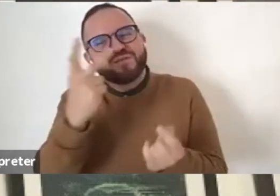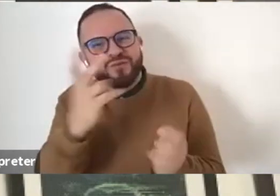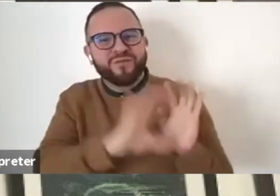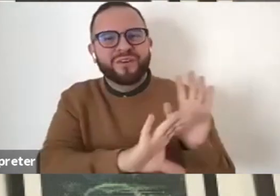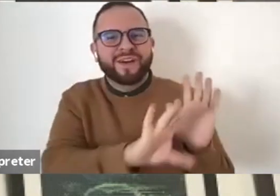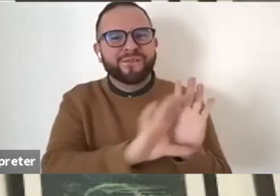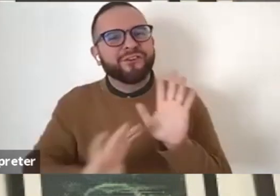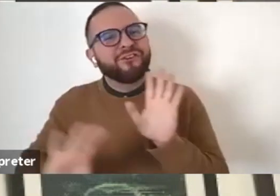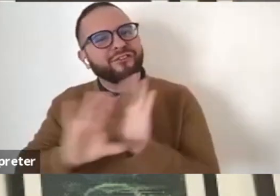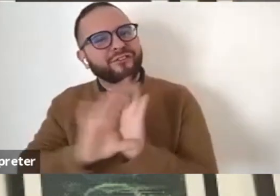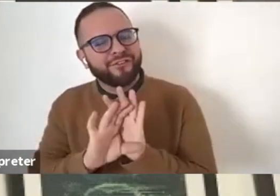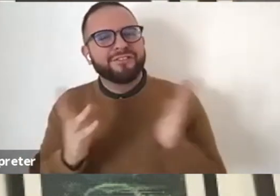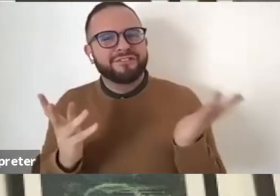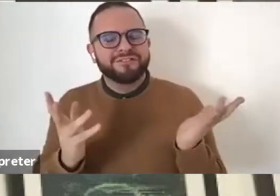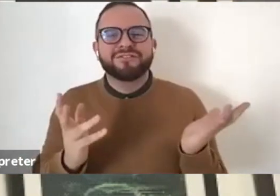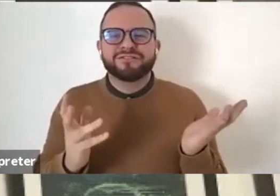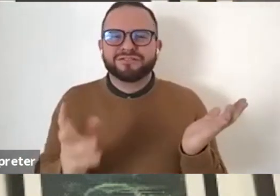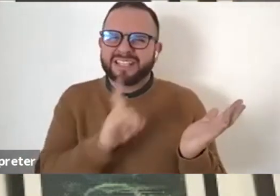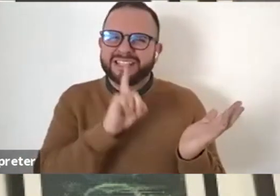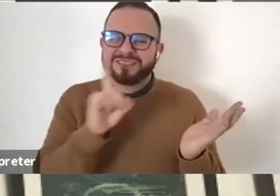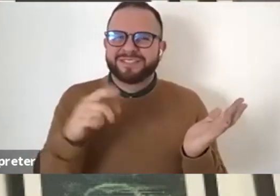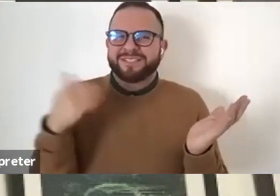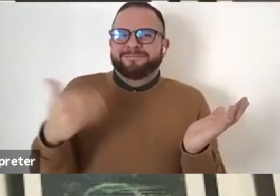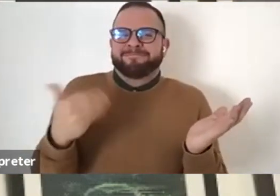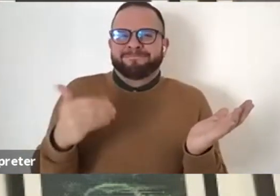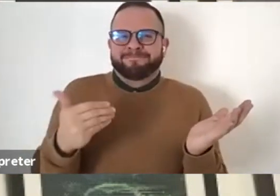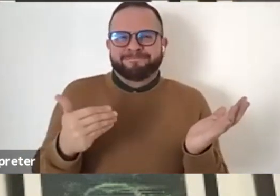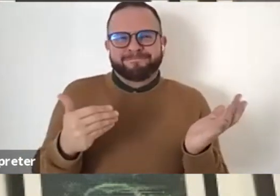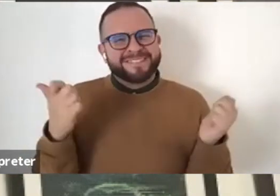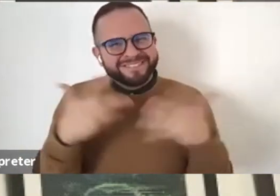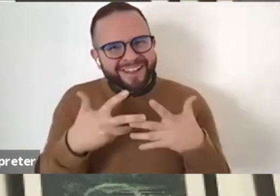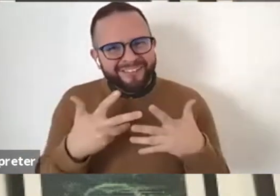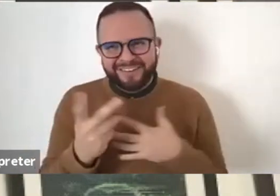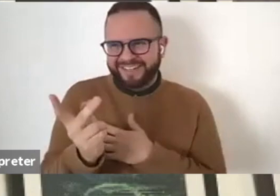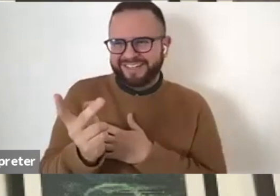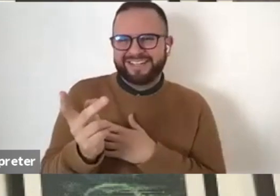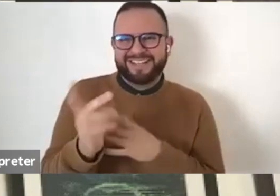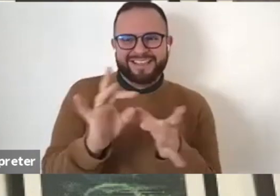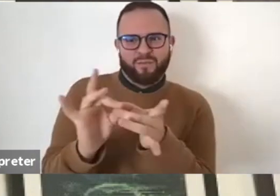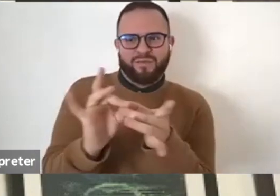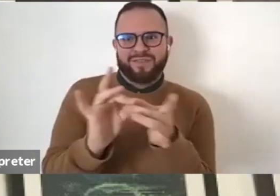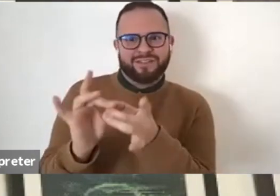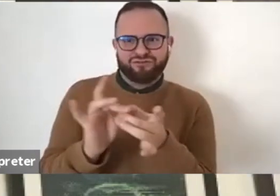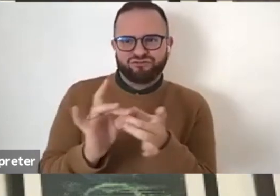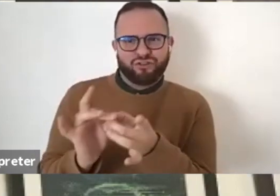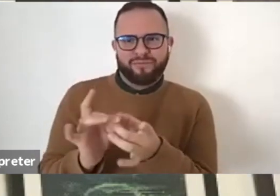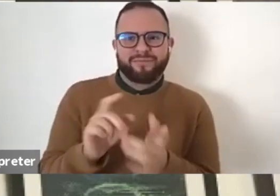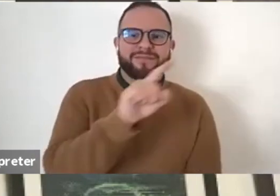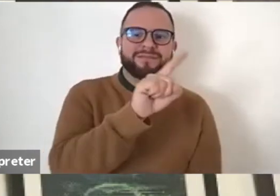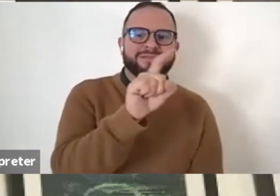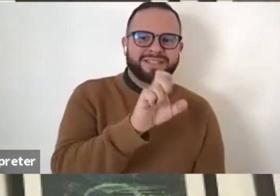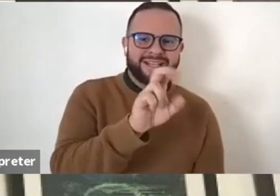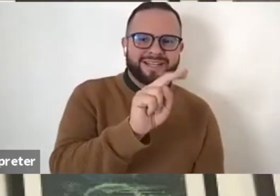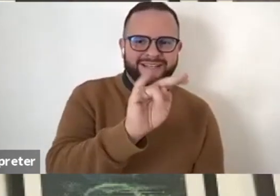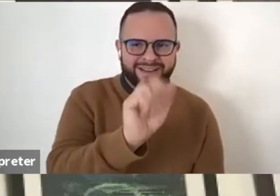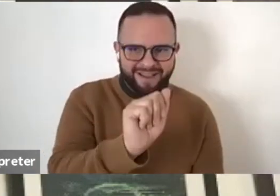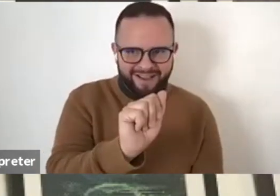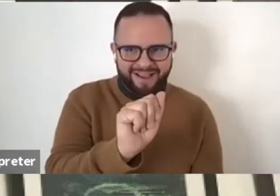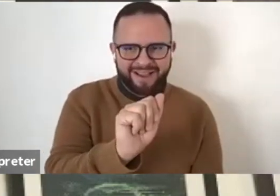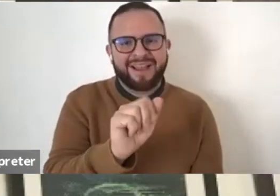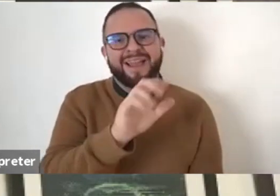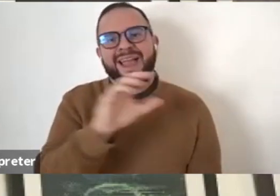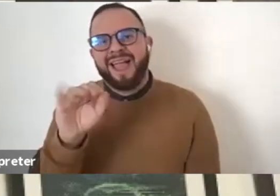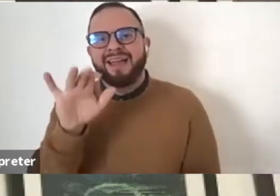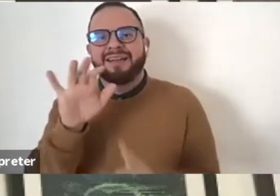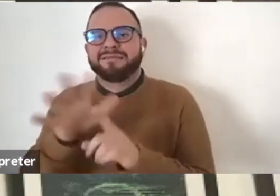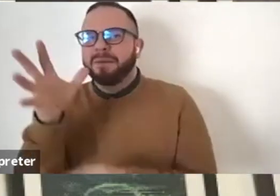And it's somewhat haunting, the relationship between Zhenia, and his mother, and then